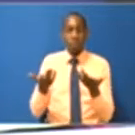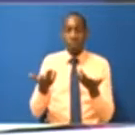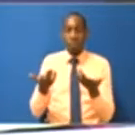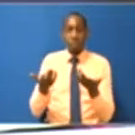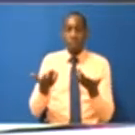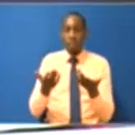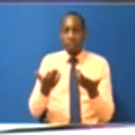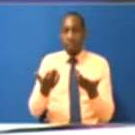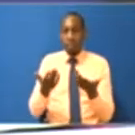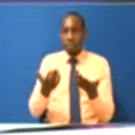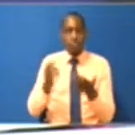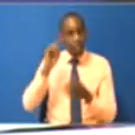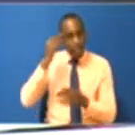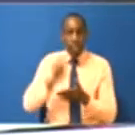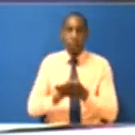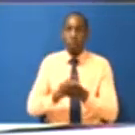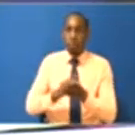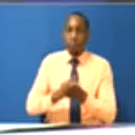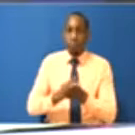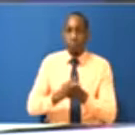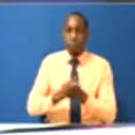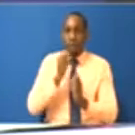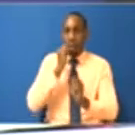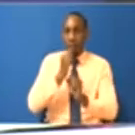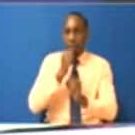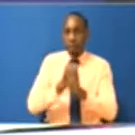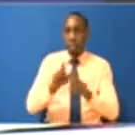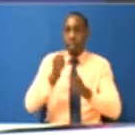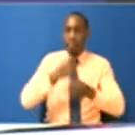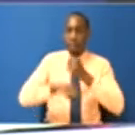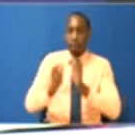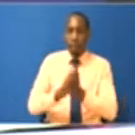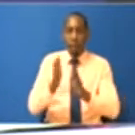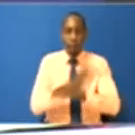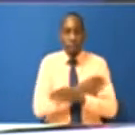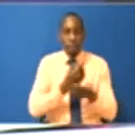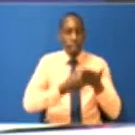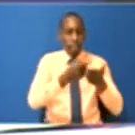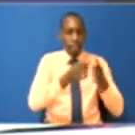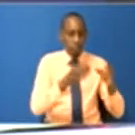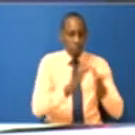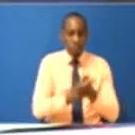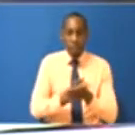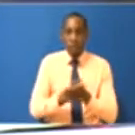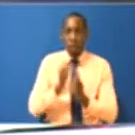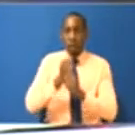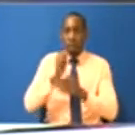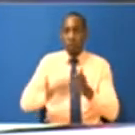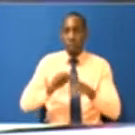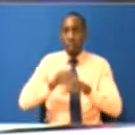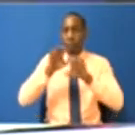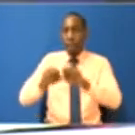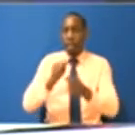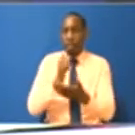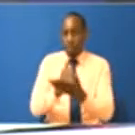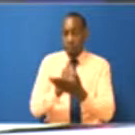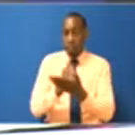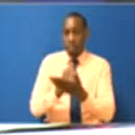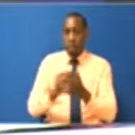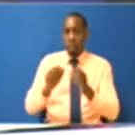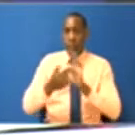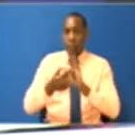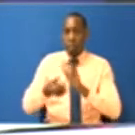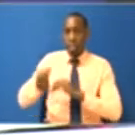think they'll do better than the ones who have been there before so what am i expecting them to do when they get into office just add on what my colleagues have